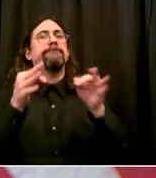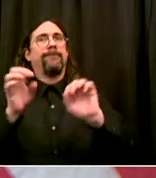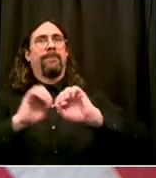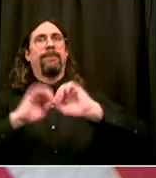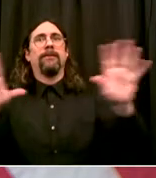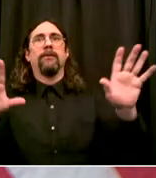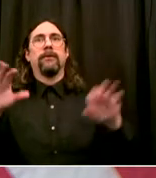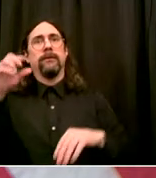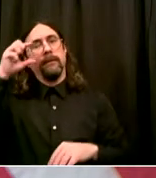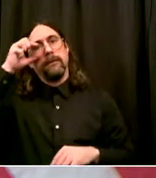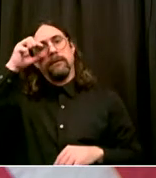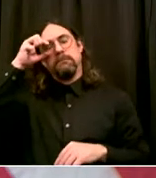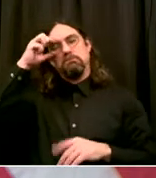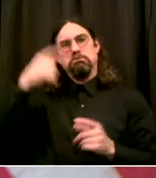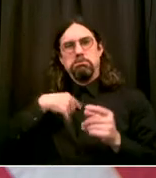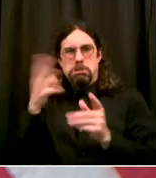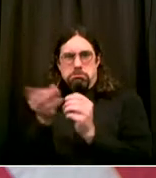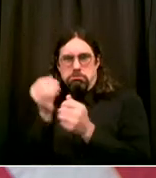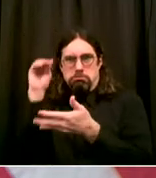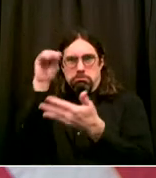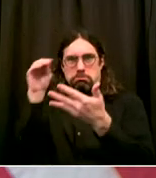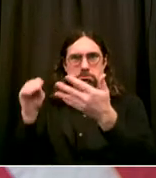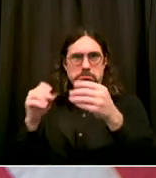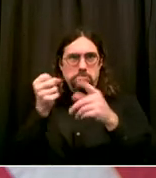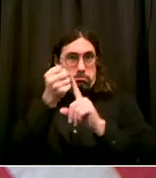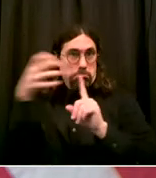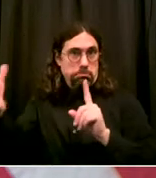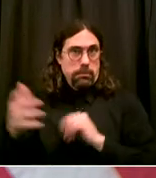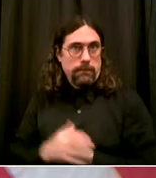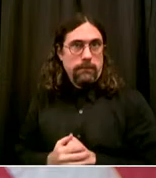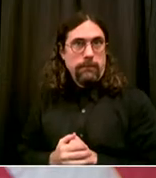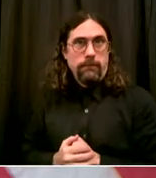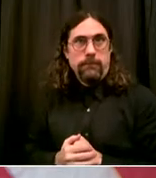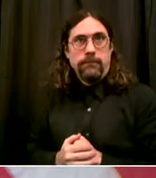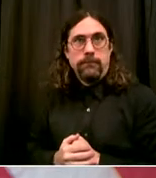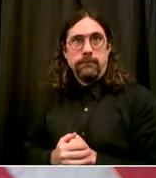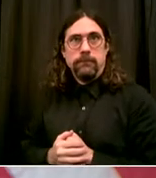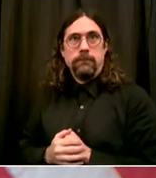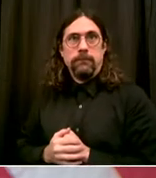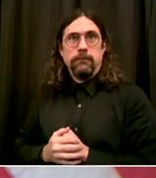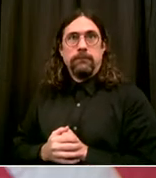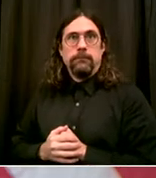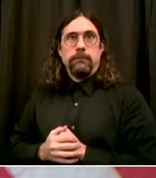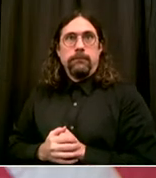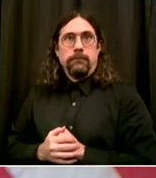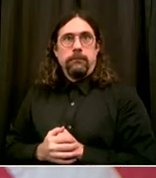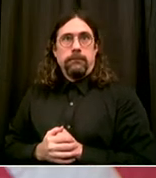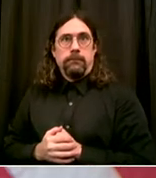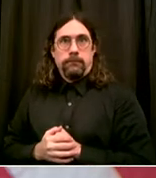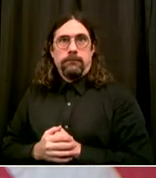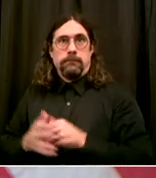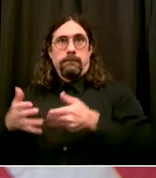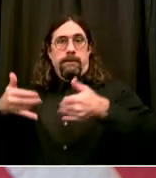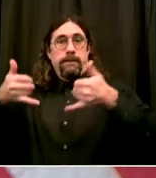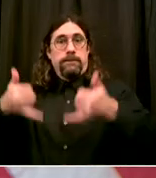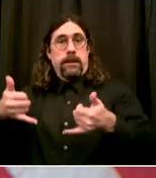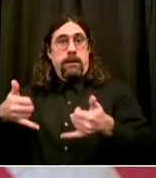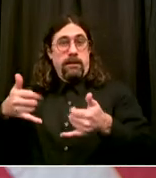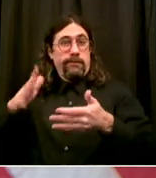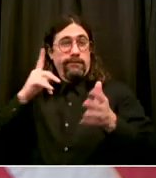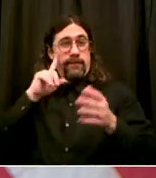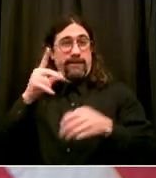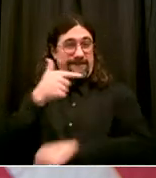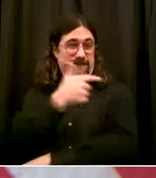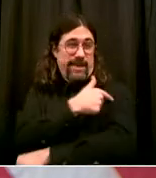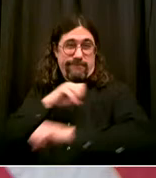is primarily healthcare workers, as well as nursing home staff and residents, and those in